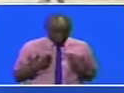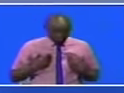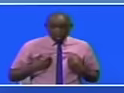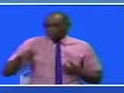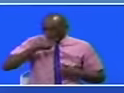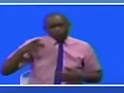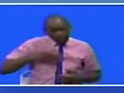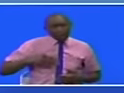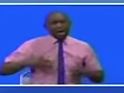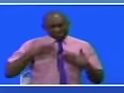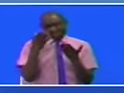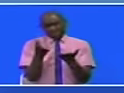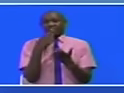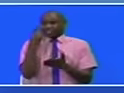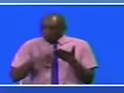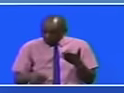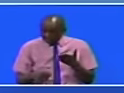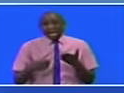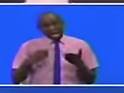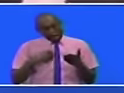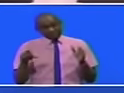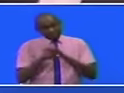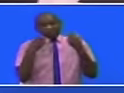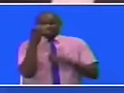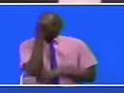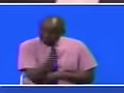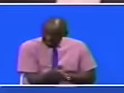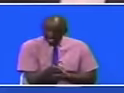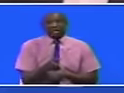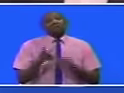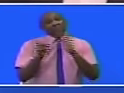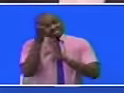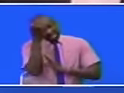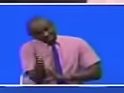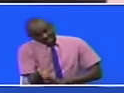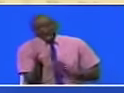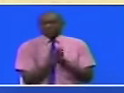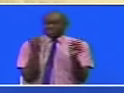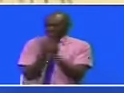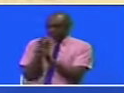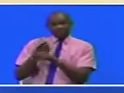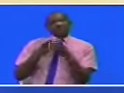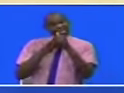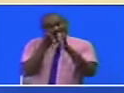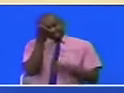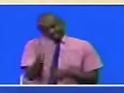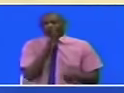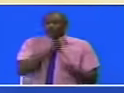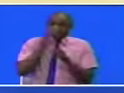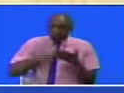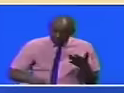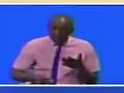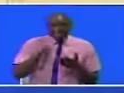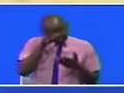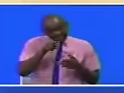locals as the president's entourage, comprising of deputy president, cabinet secretaries and local leaders, reopened the paper farm with a promise that it